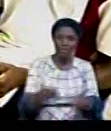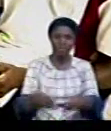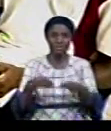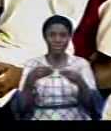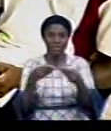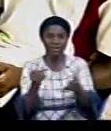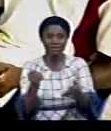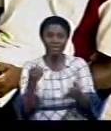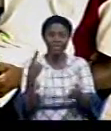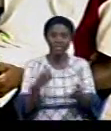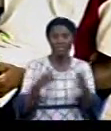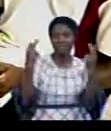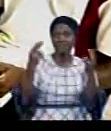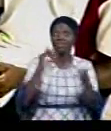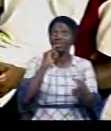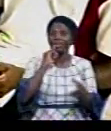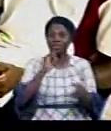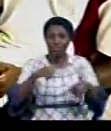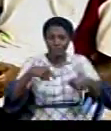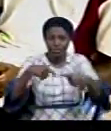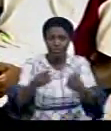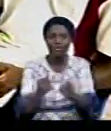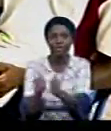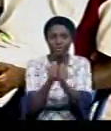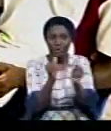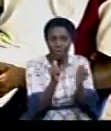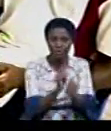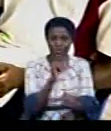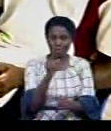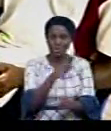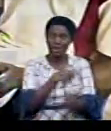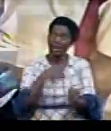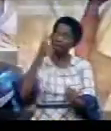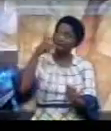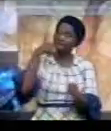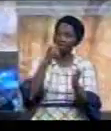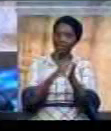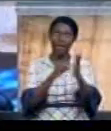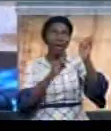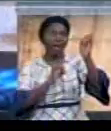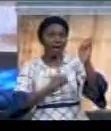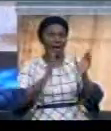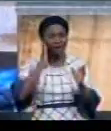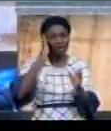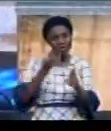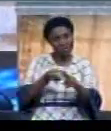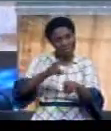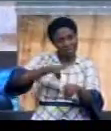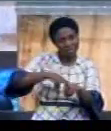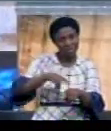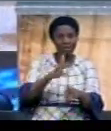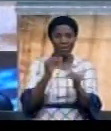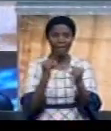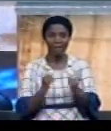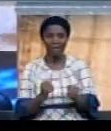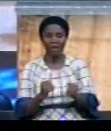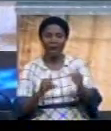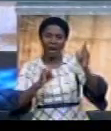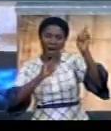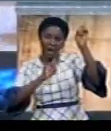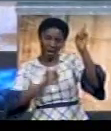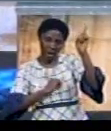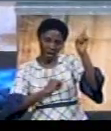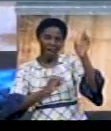is going with you. And he said, I will strengthen you. I